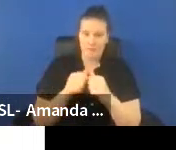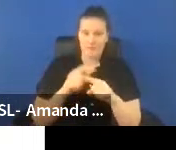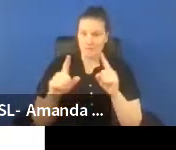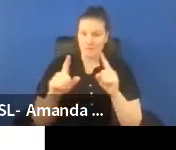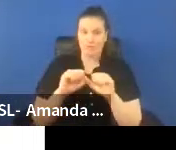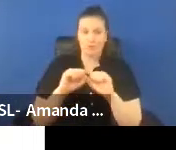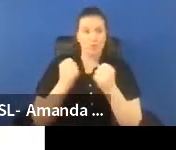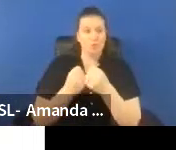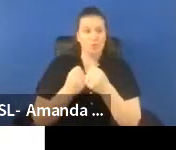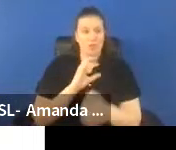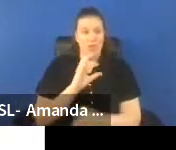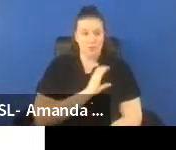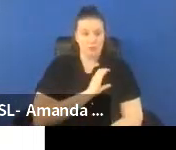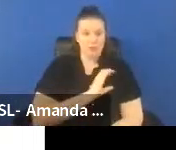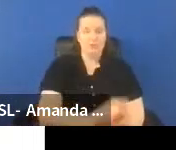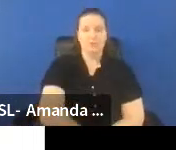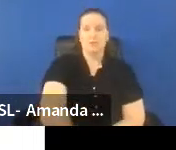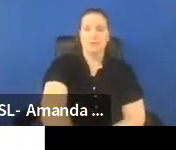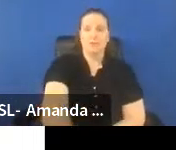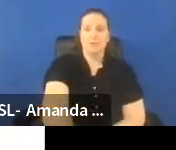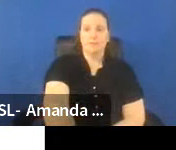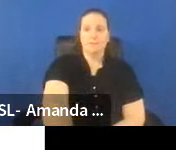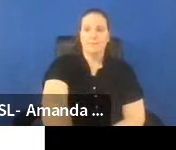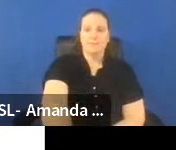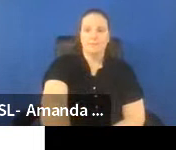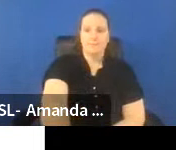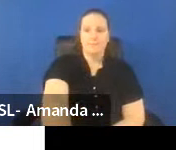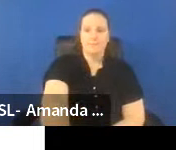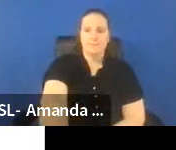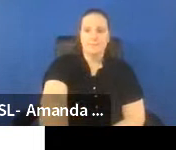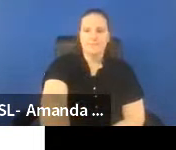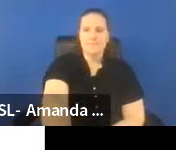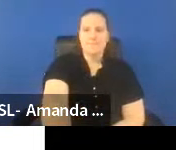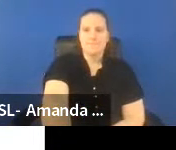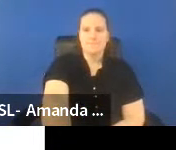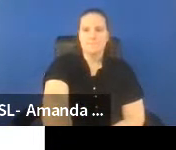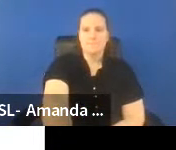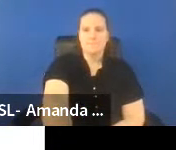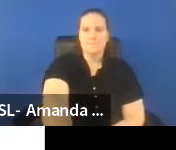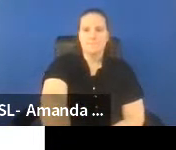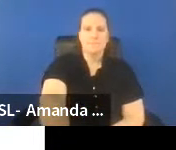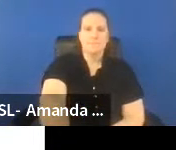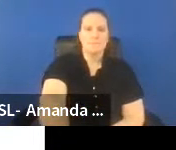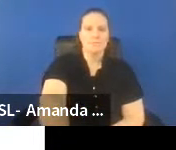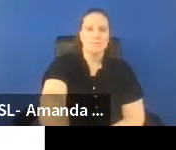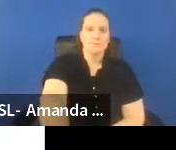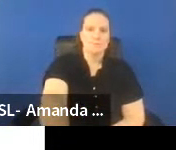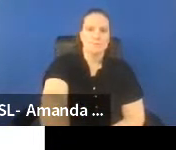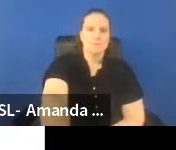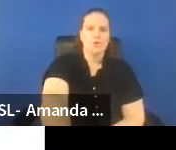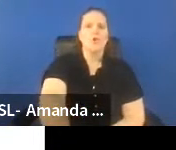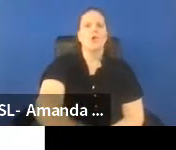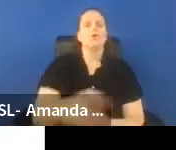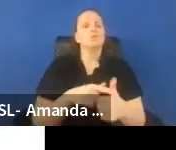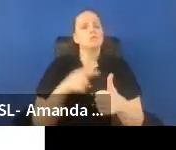social characteristics, primarily race, ethnicity, and gender, immigrant status.